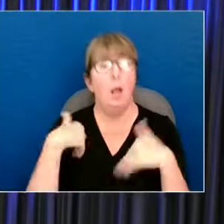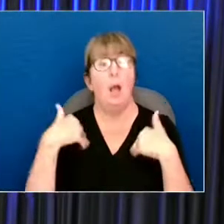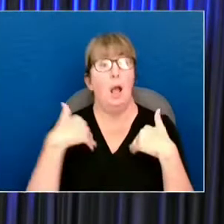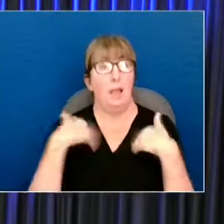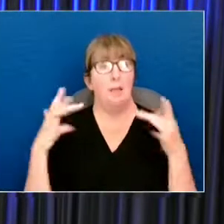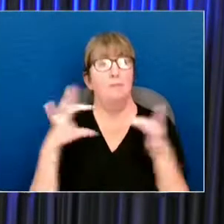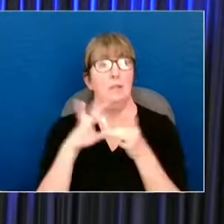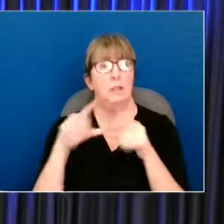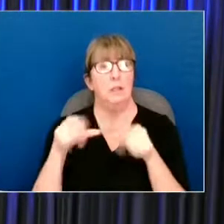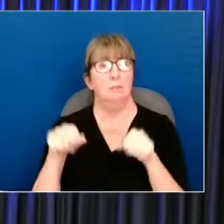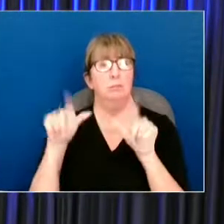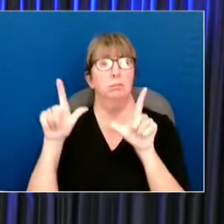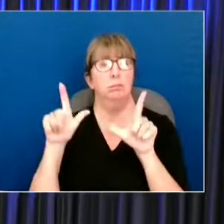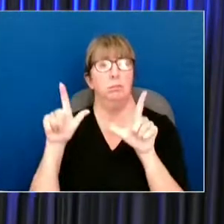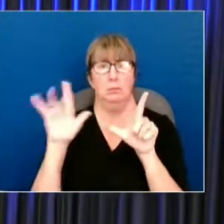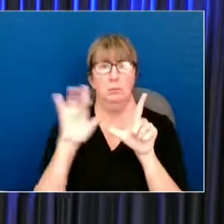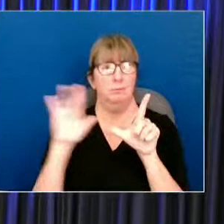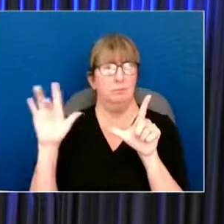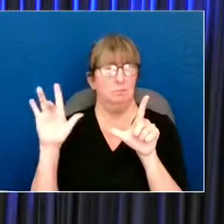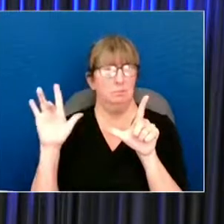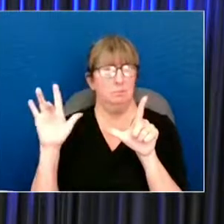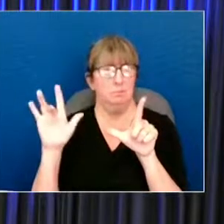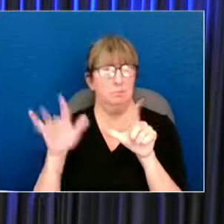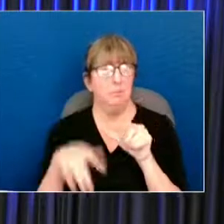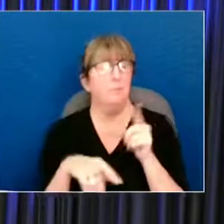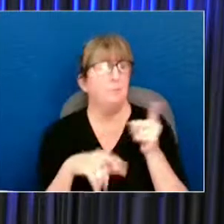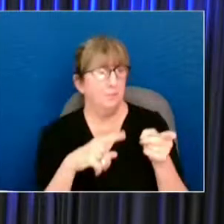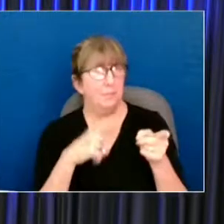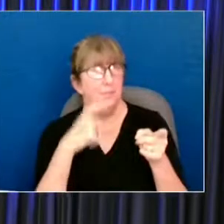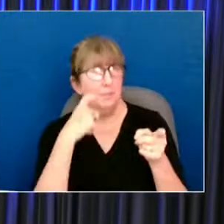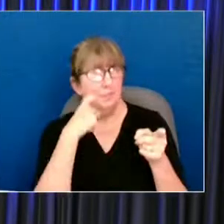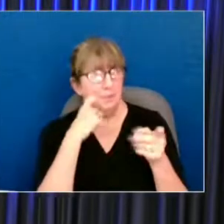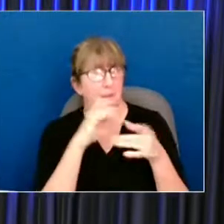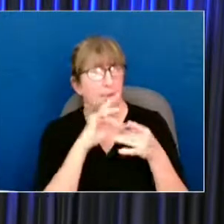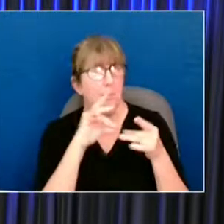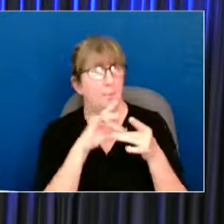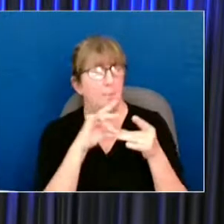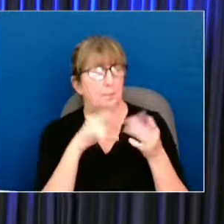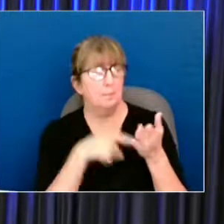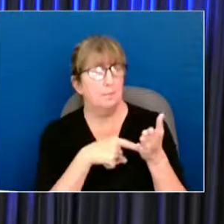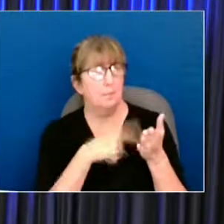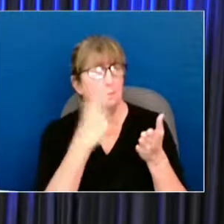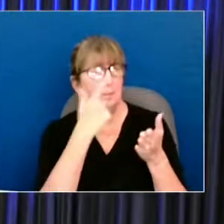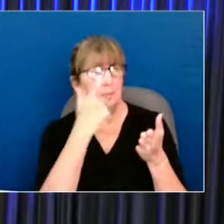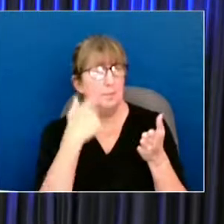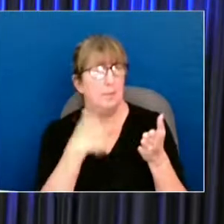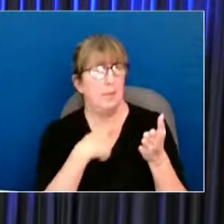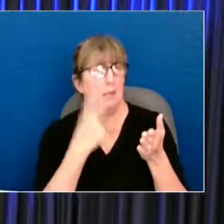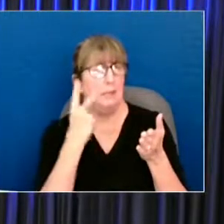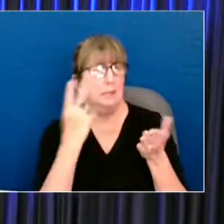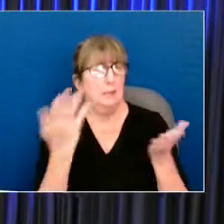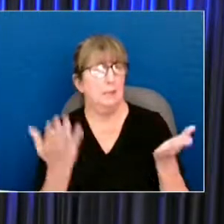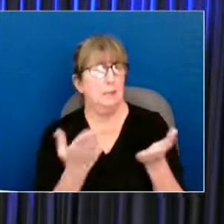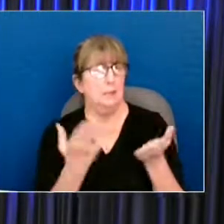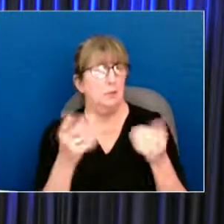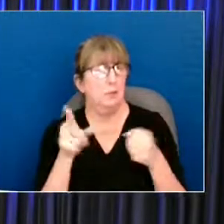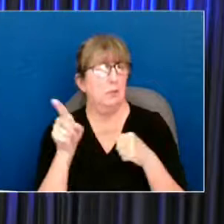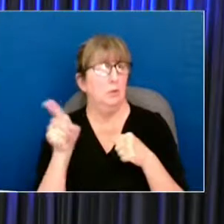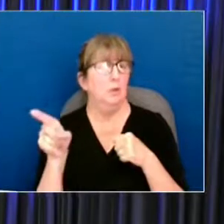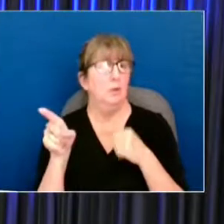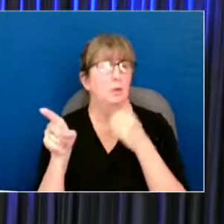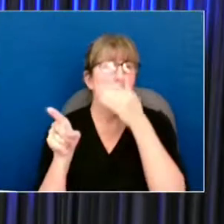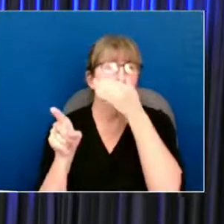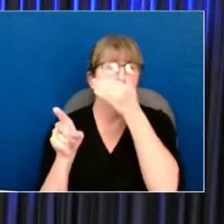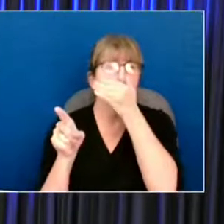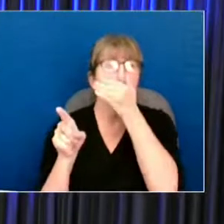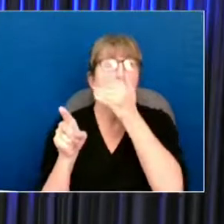but there's nothing that I'm seeing. I was just gonna bring that up. Jamie was saying, because I see on my end that the stream is coming through, but I